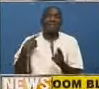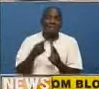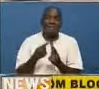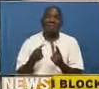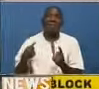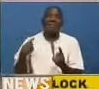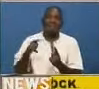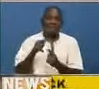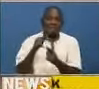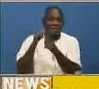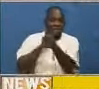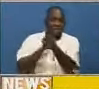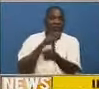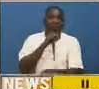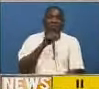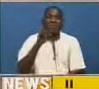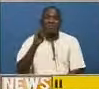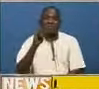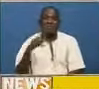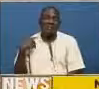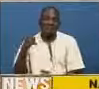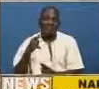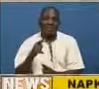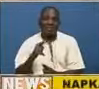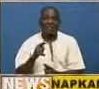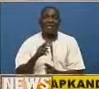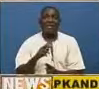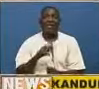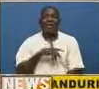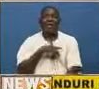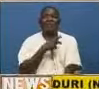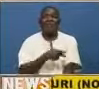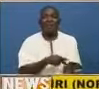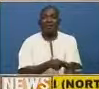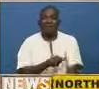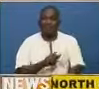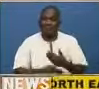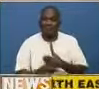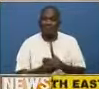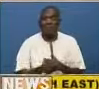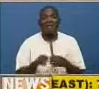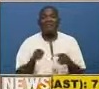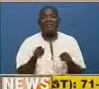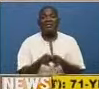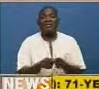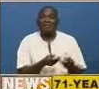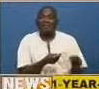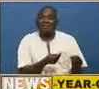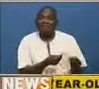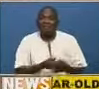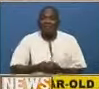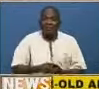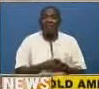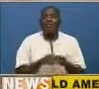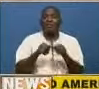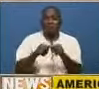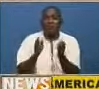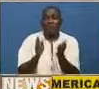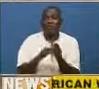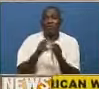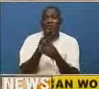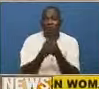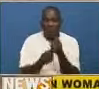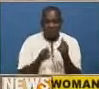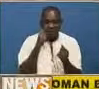routine of the 17-year-old since she became a teen mother, balancing motherhood and her education. The dream